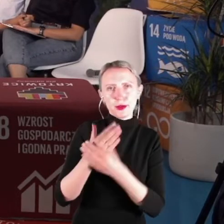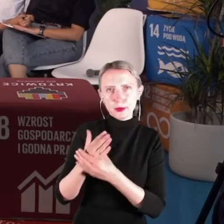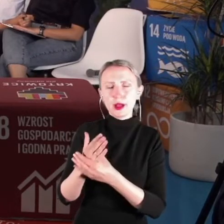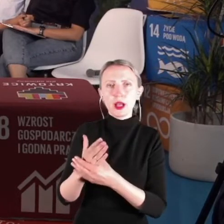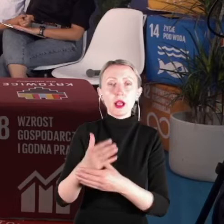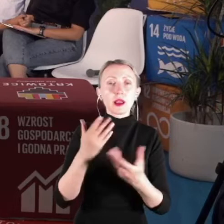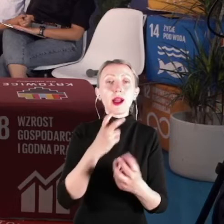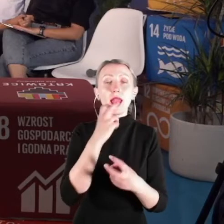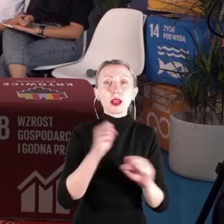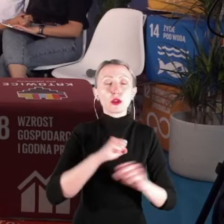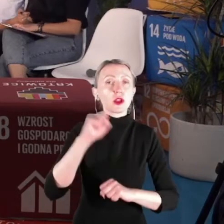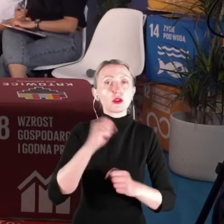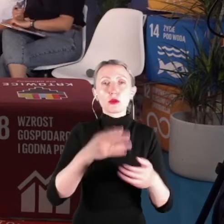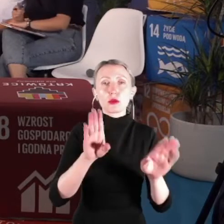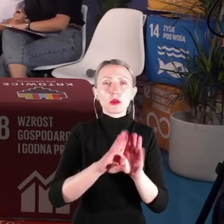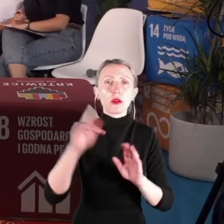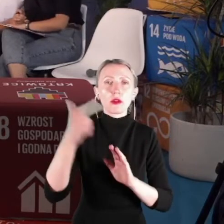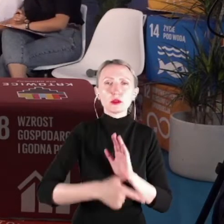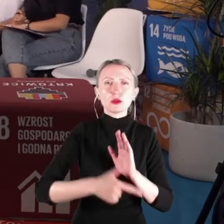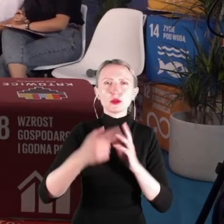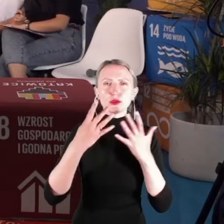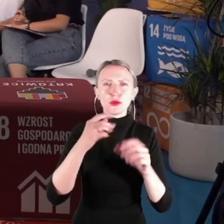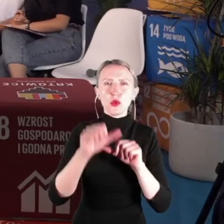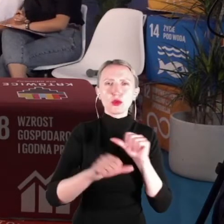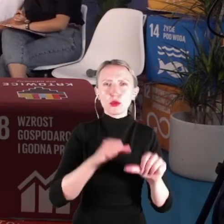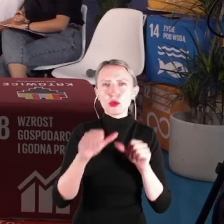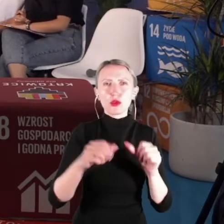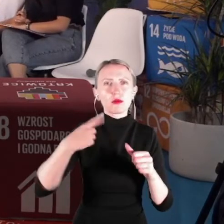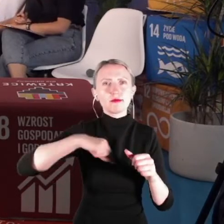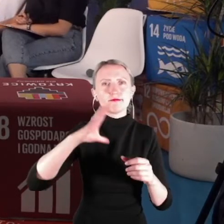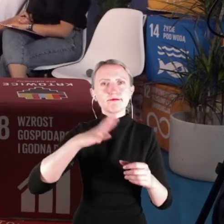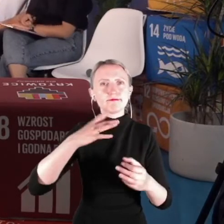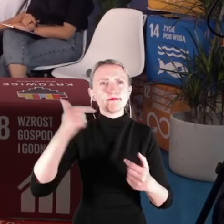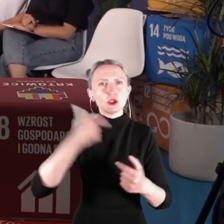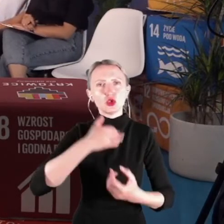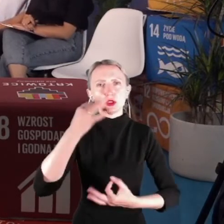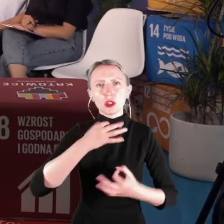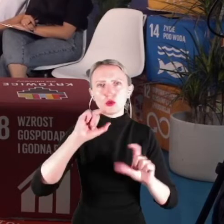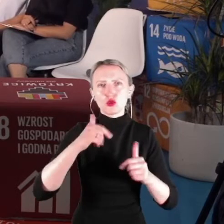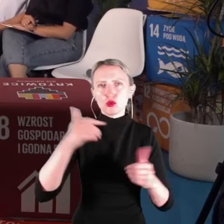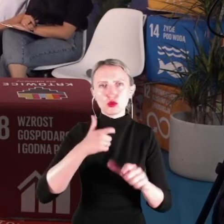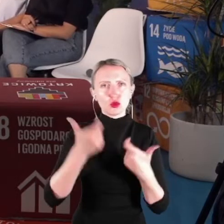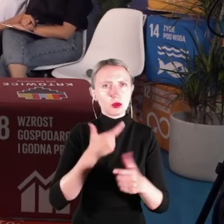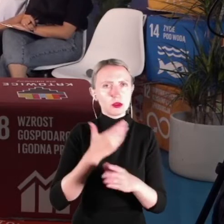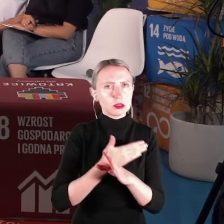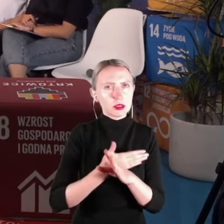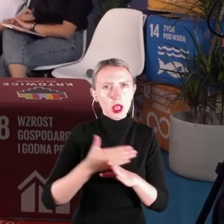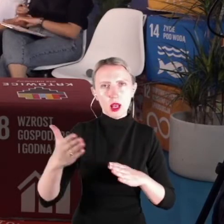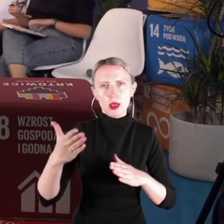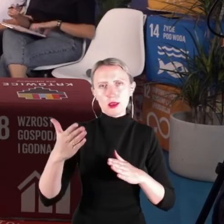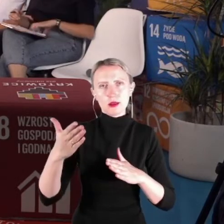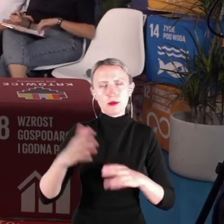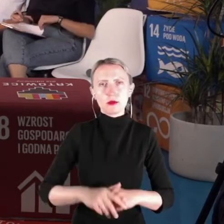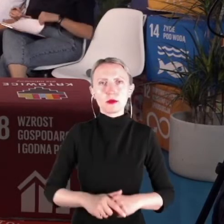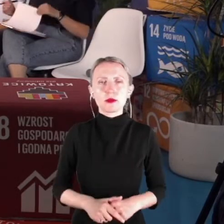in 2009. And so we're thinking what to do with it, whether it's even possible to do something with this. And one important thing that we